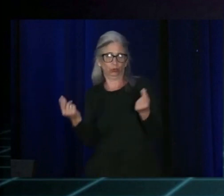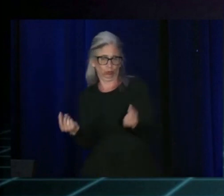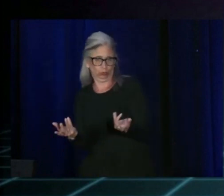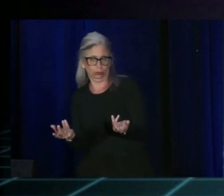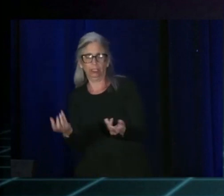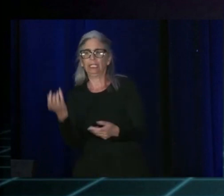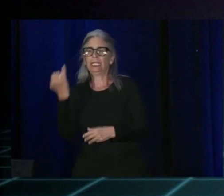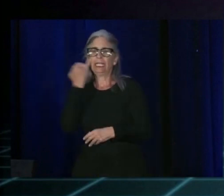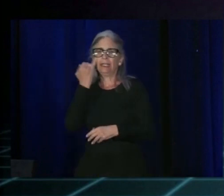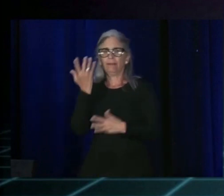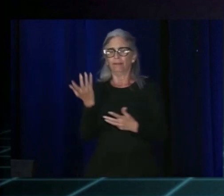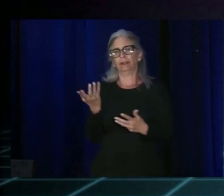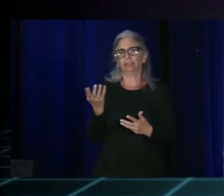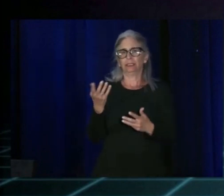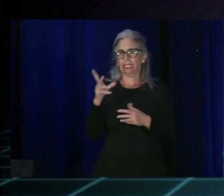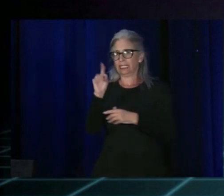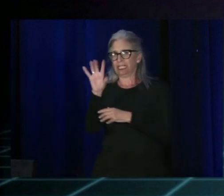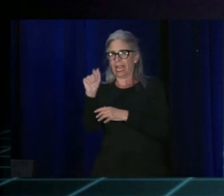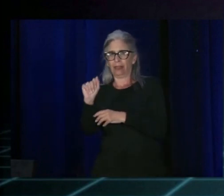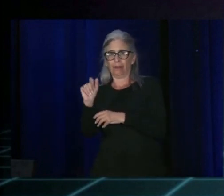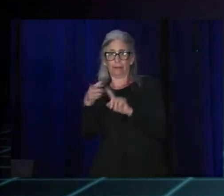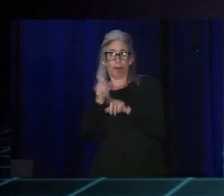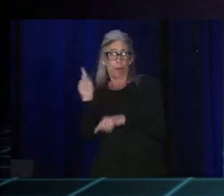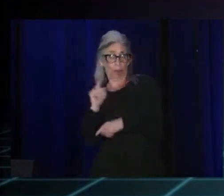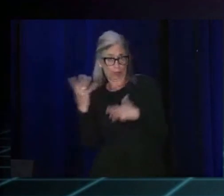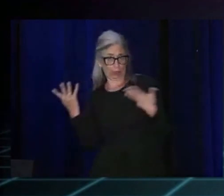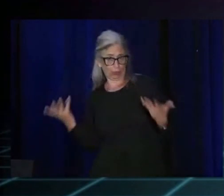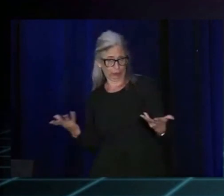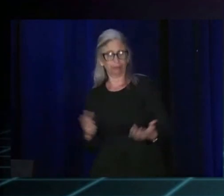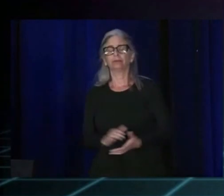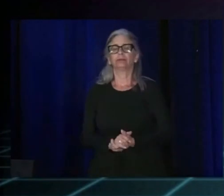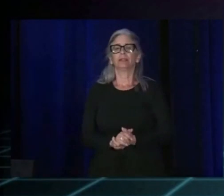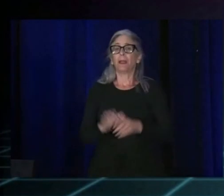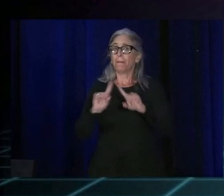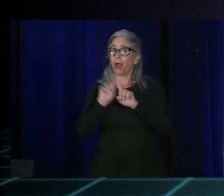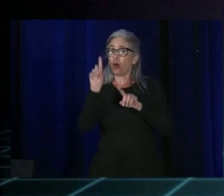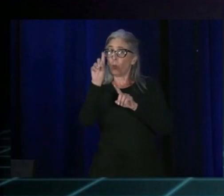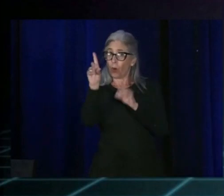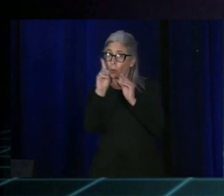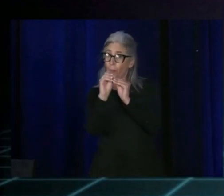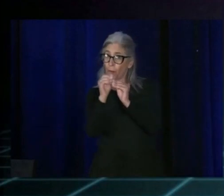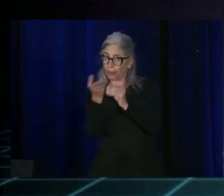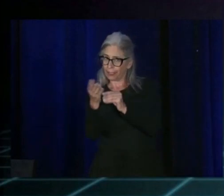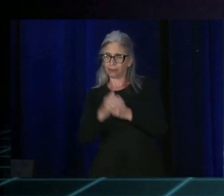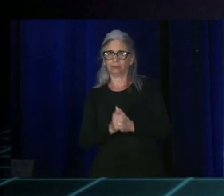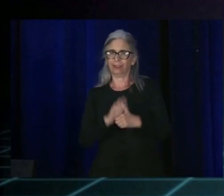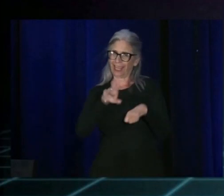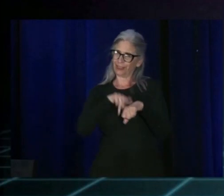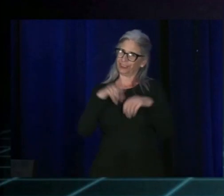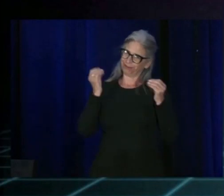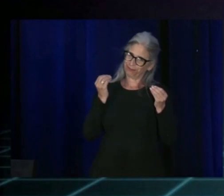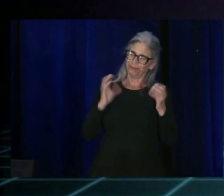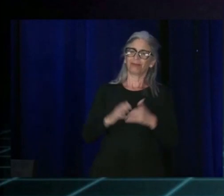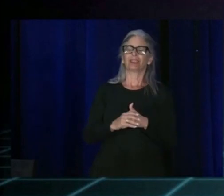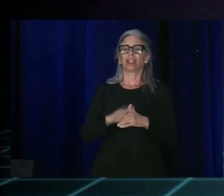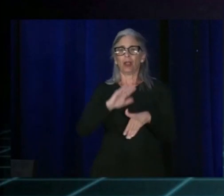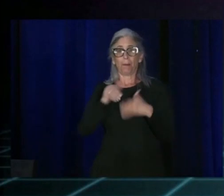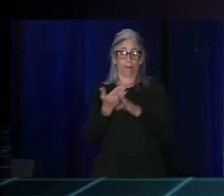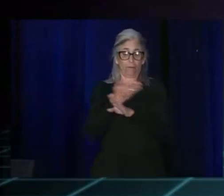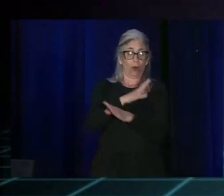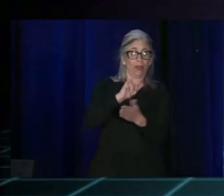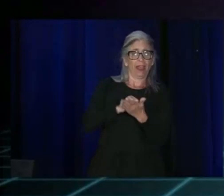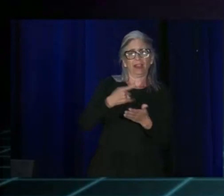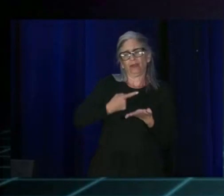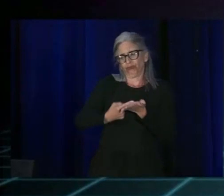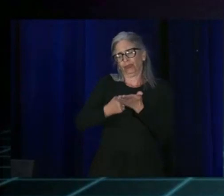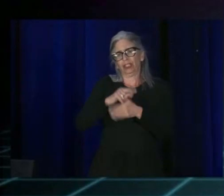getting its data there. But there's one more thing, actually. So all before this, I was talking about